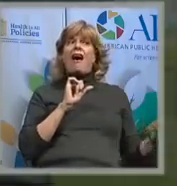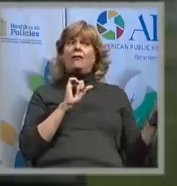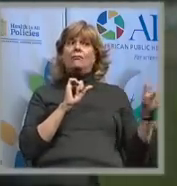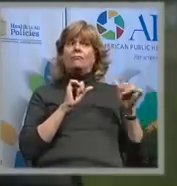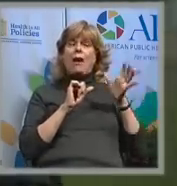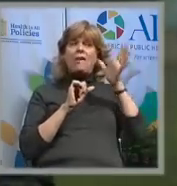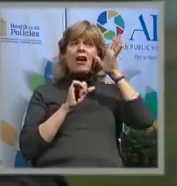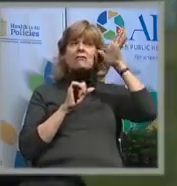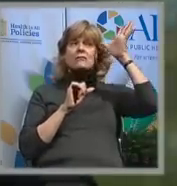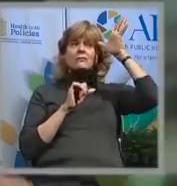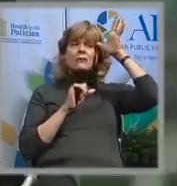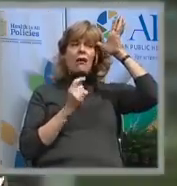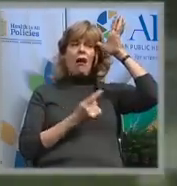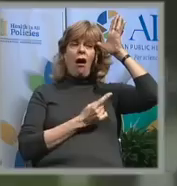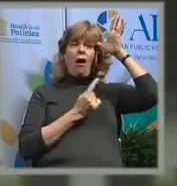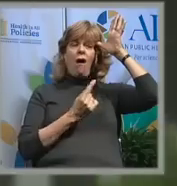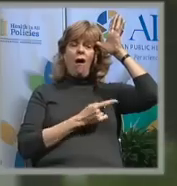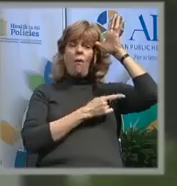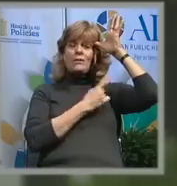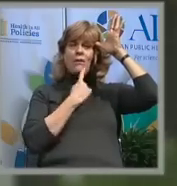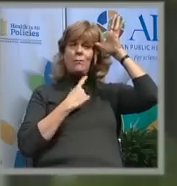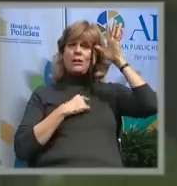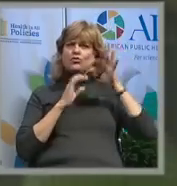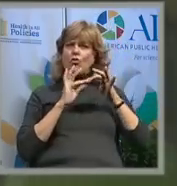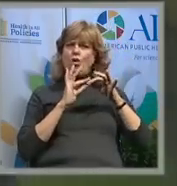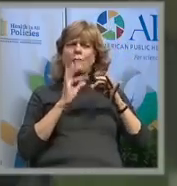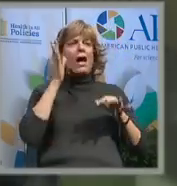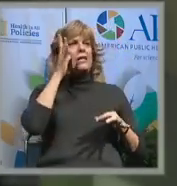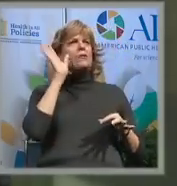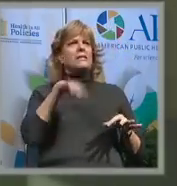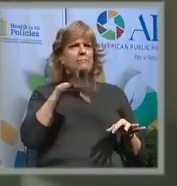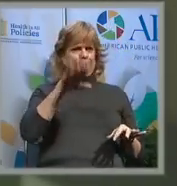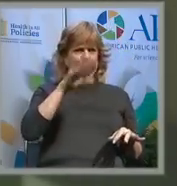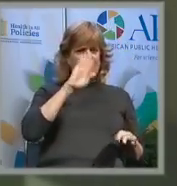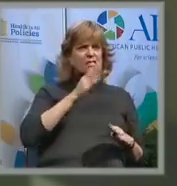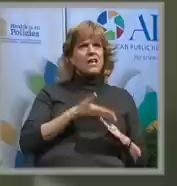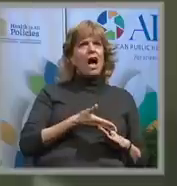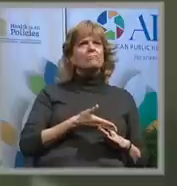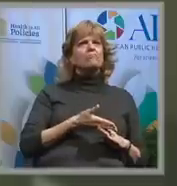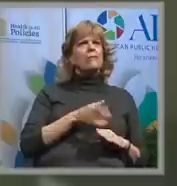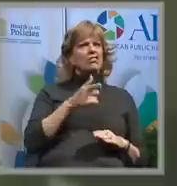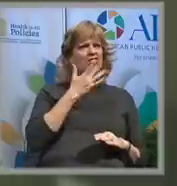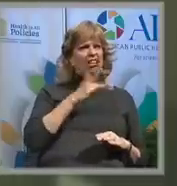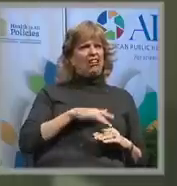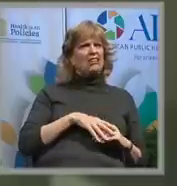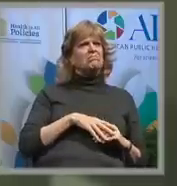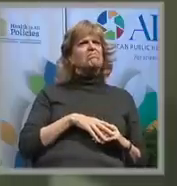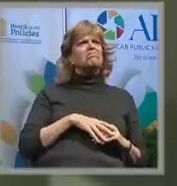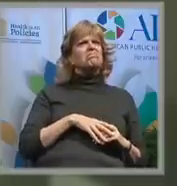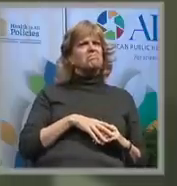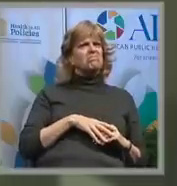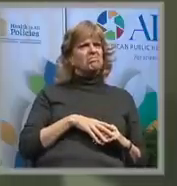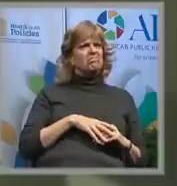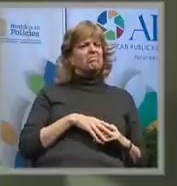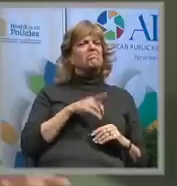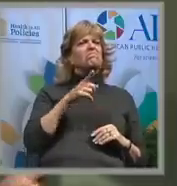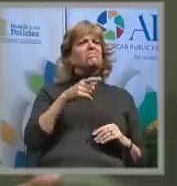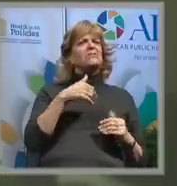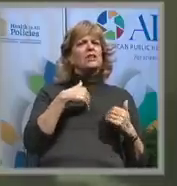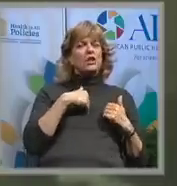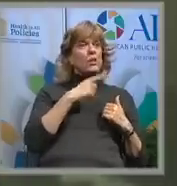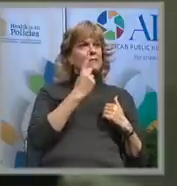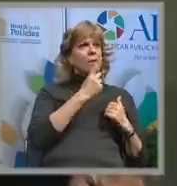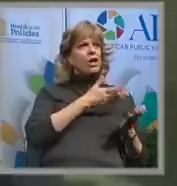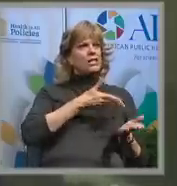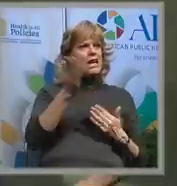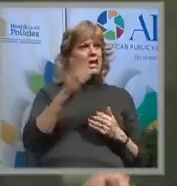that they always were telling me their stories. My dad would say, son, you're so lucky. You were able to have somebody to take you to